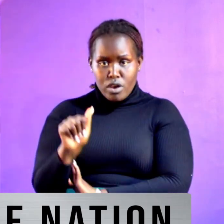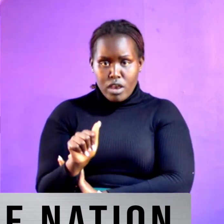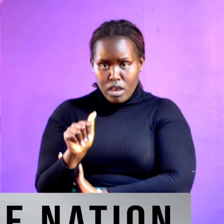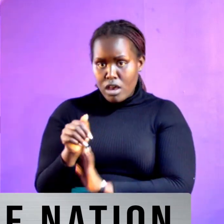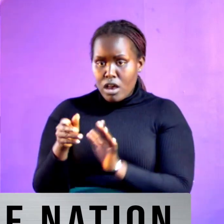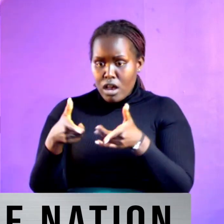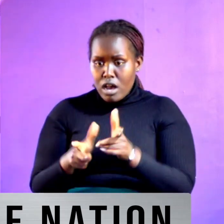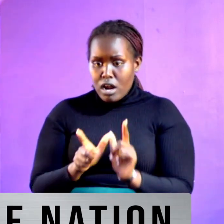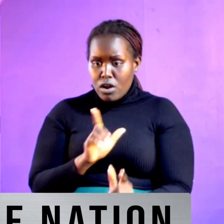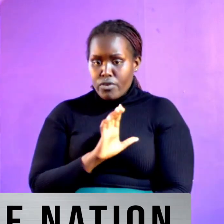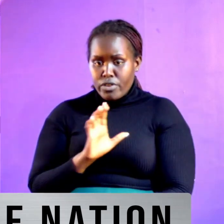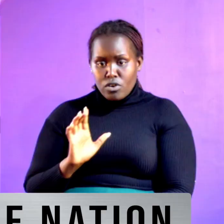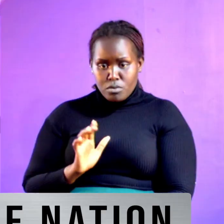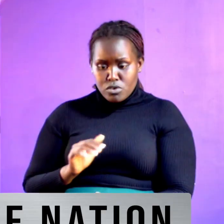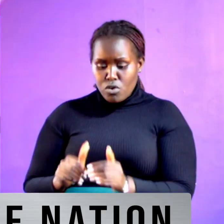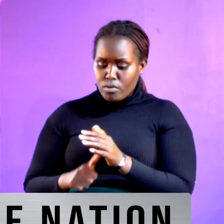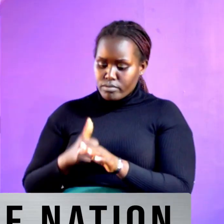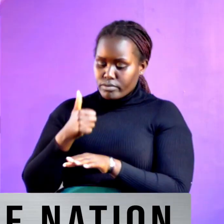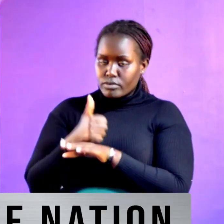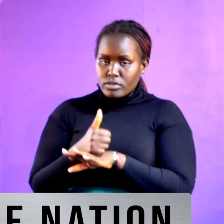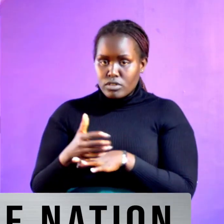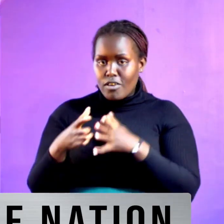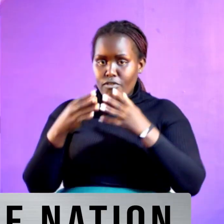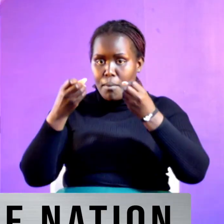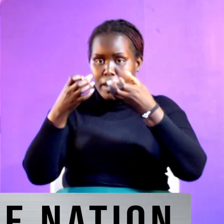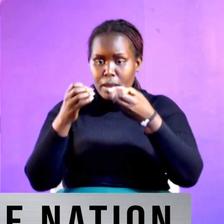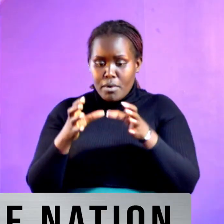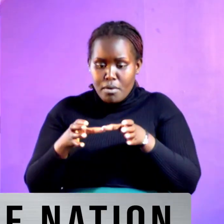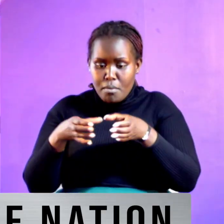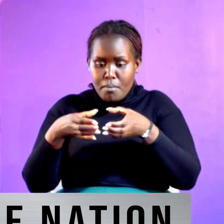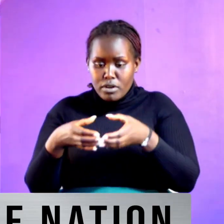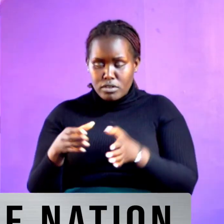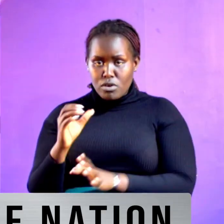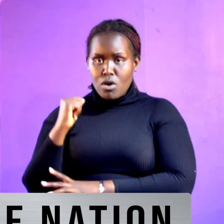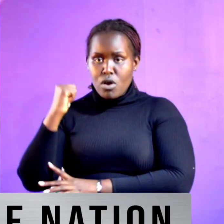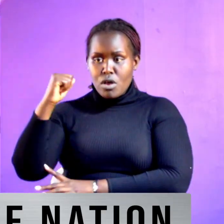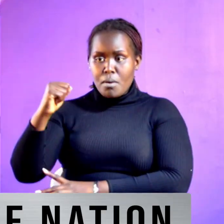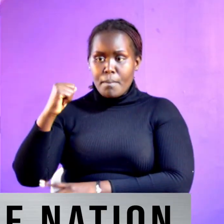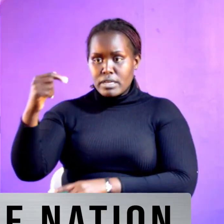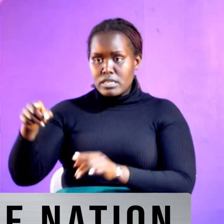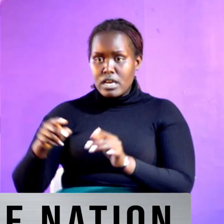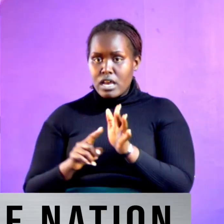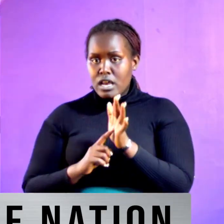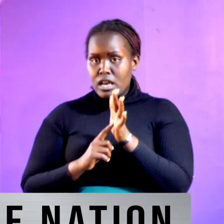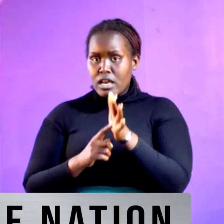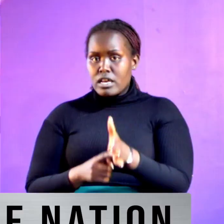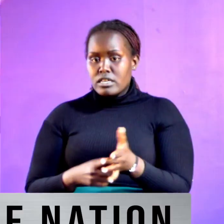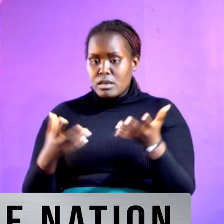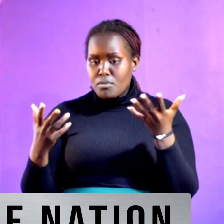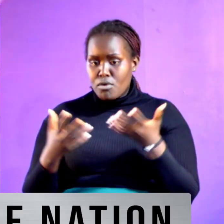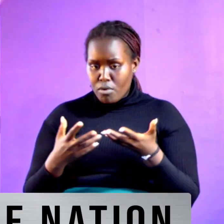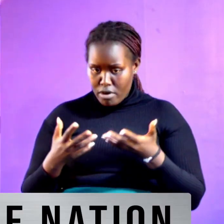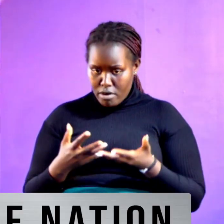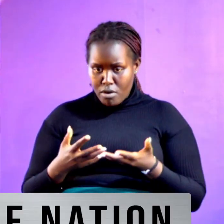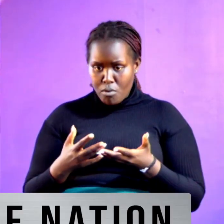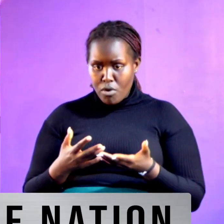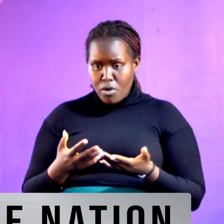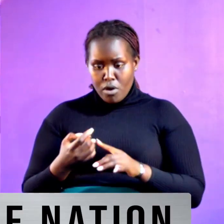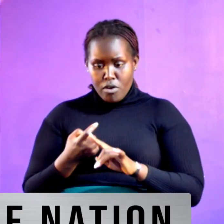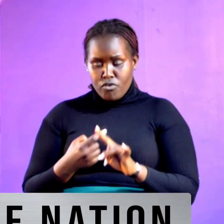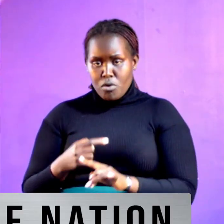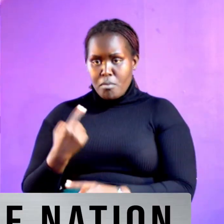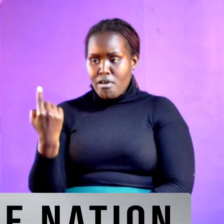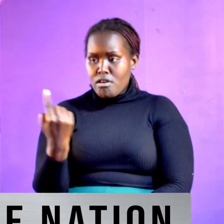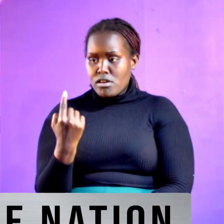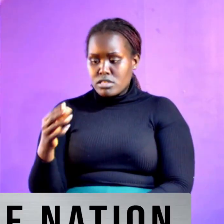formation of or establishment of many political parties, right. Unlike where we are coming from a single party state